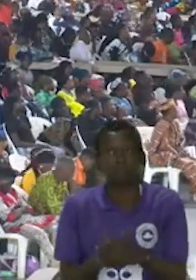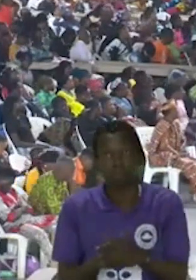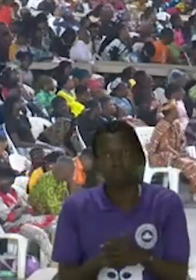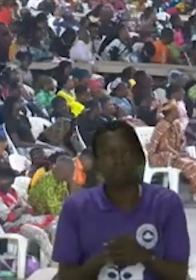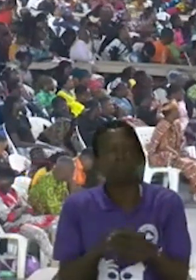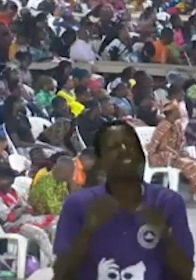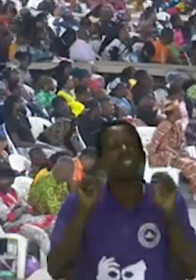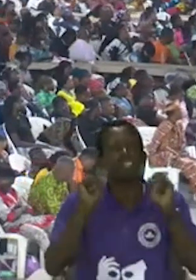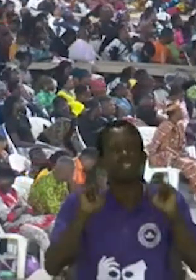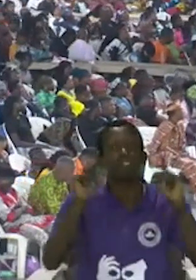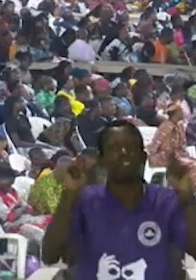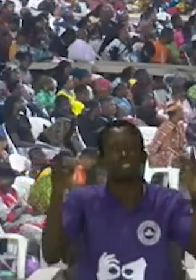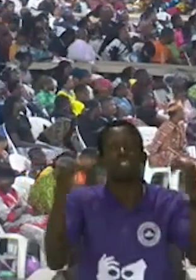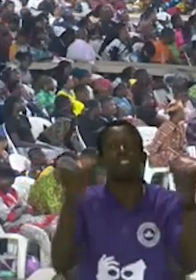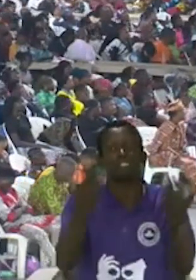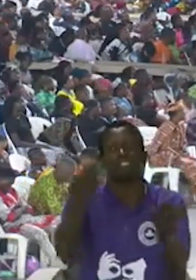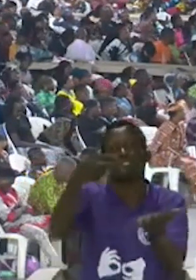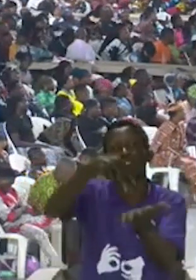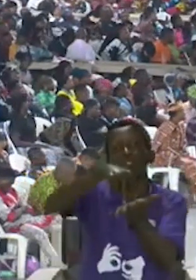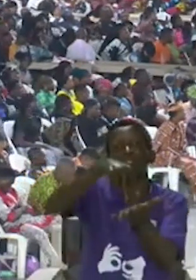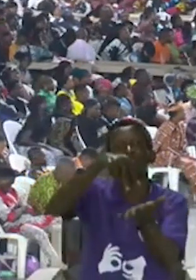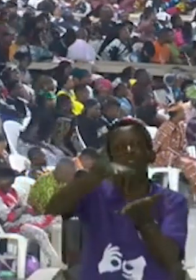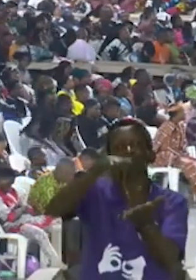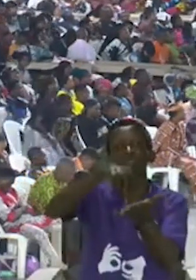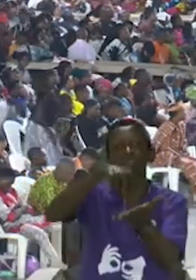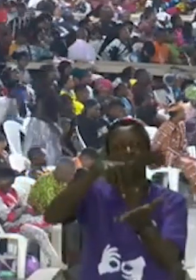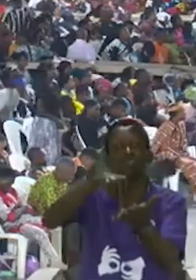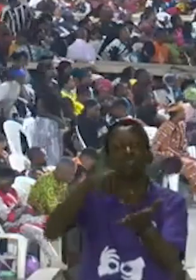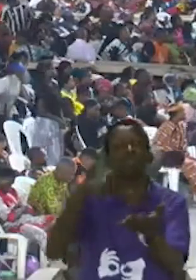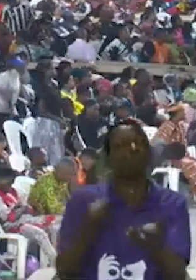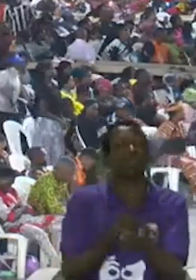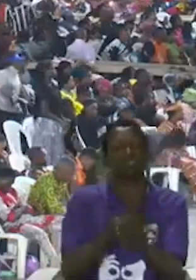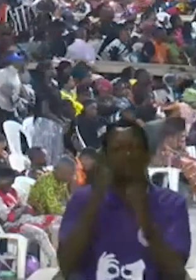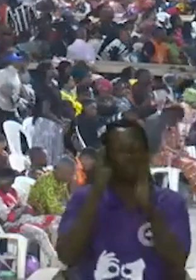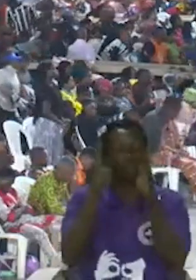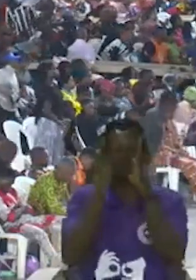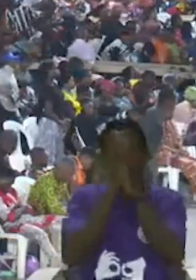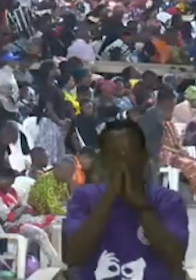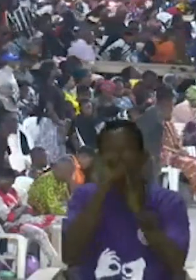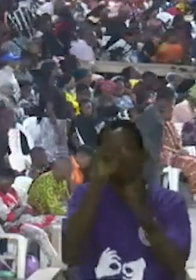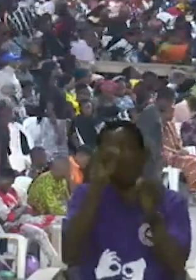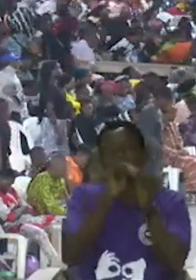All right, now you stand on your feet. You are going to pray one more prayer before you go home.